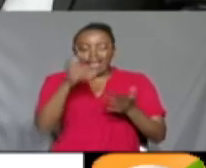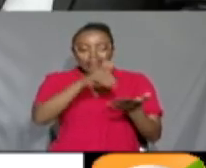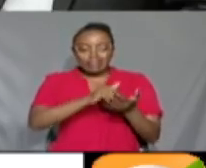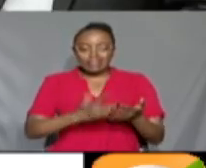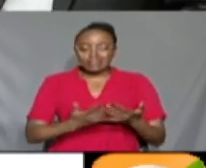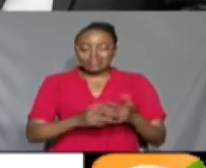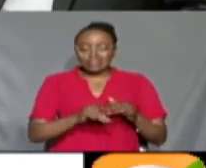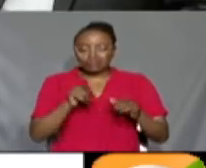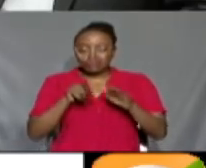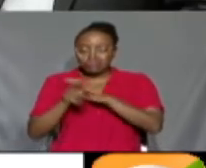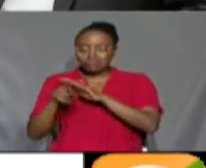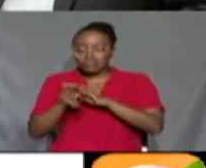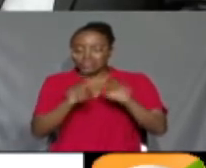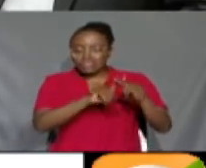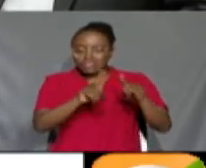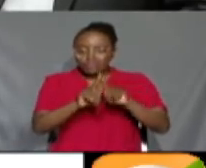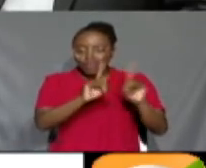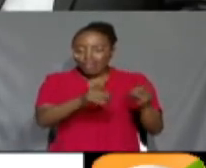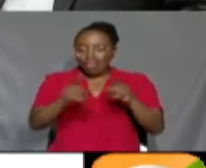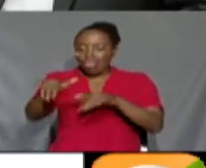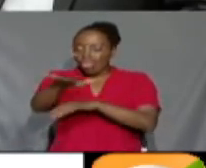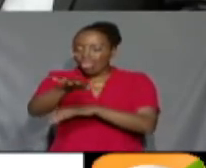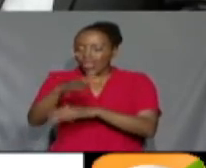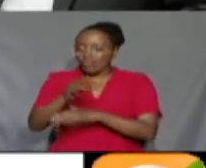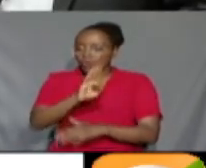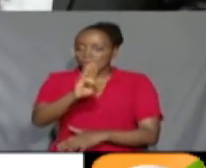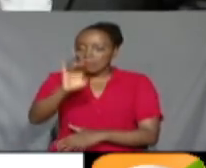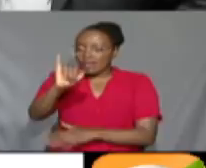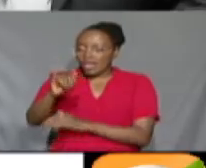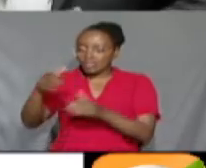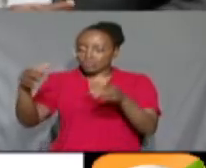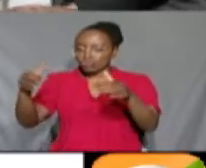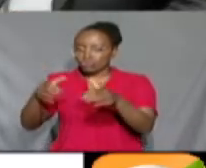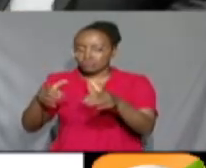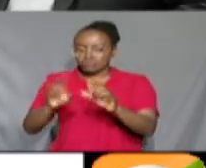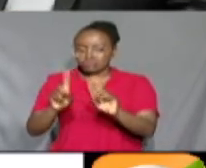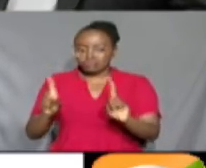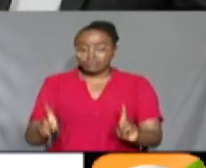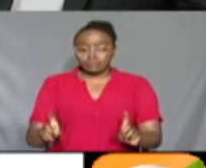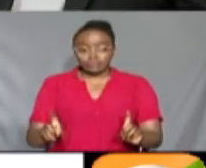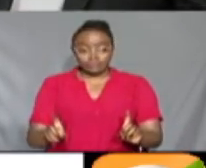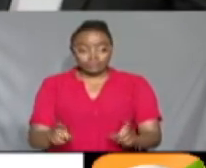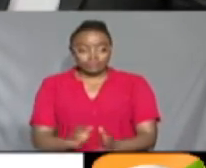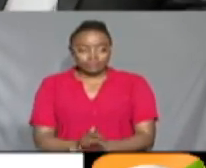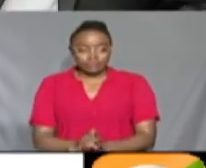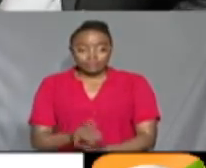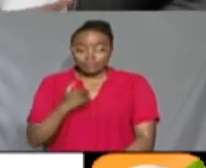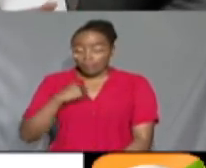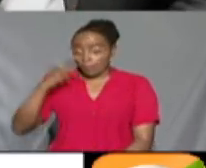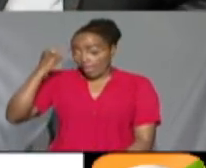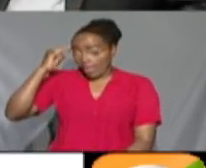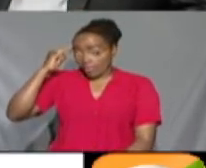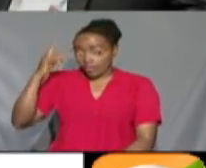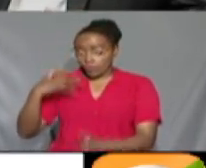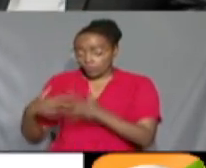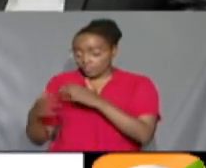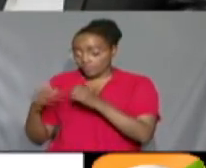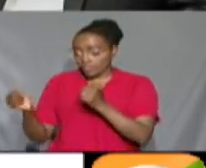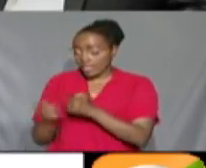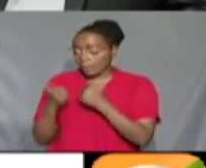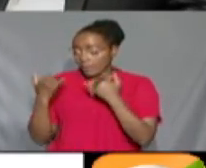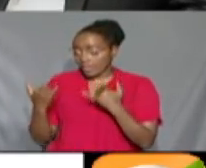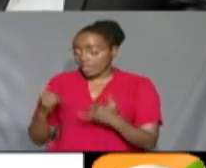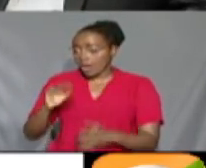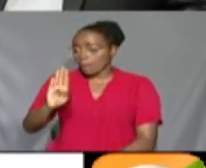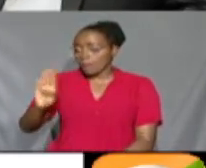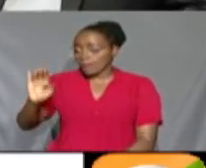a public gathering of information by the BBI task force? I think what is happening is the